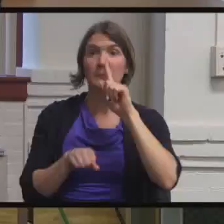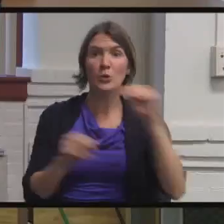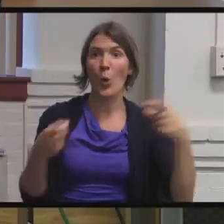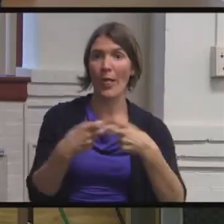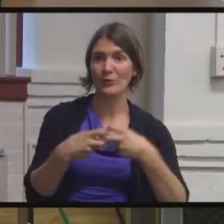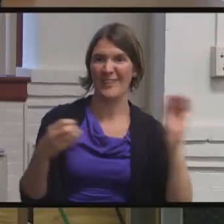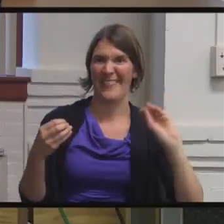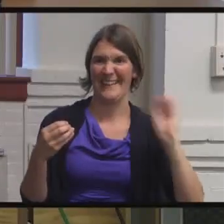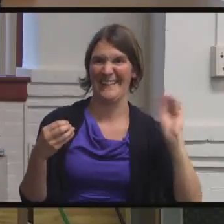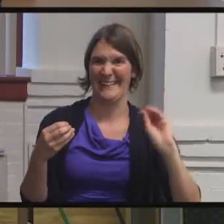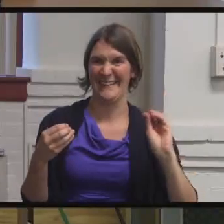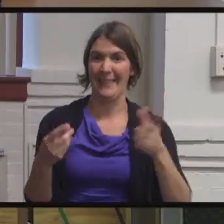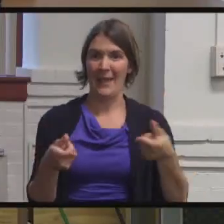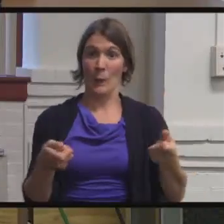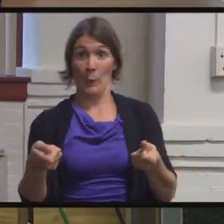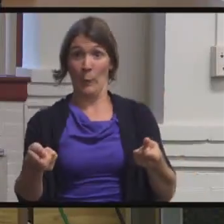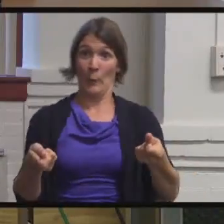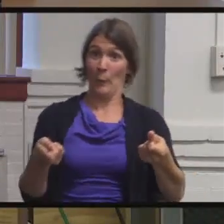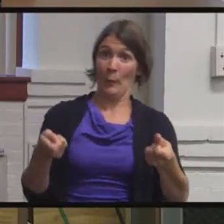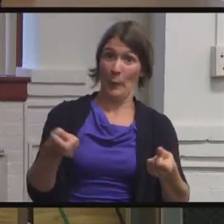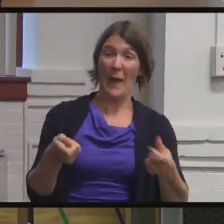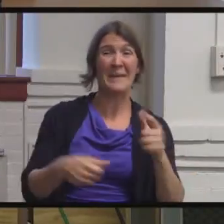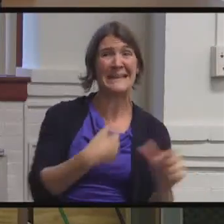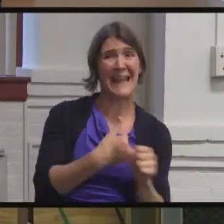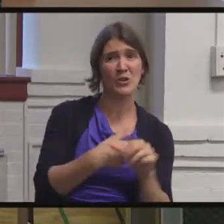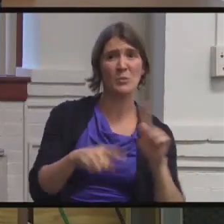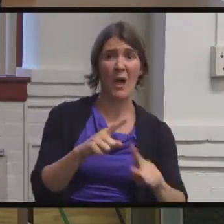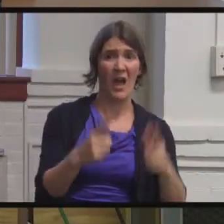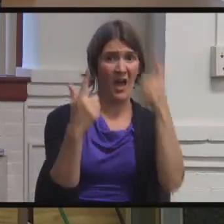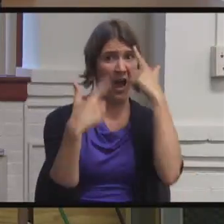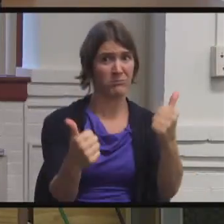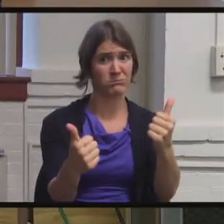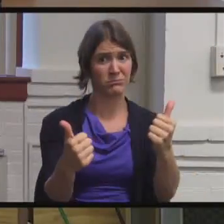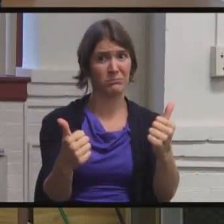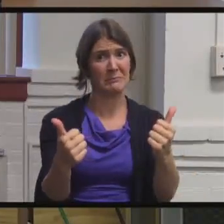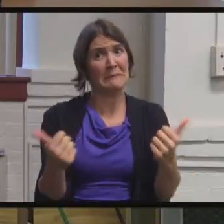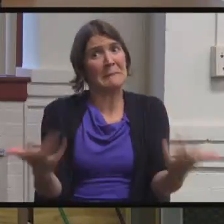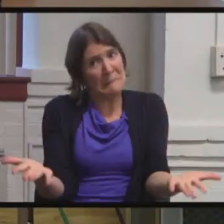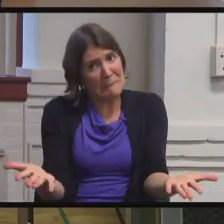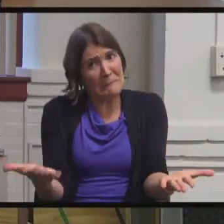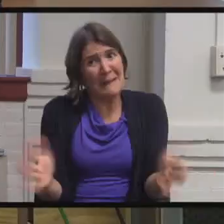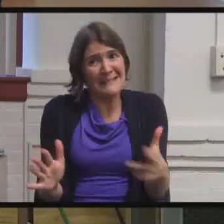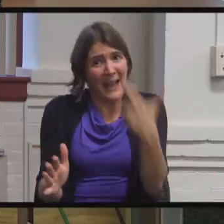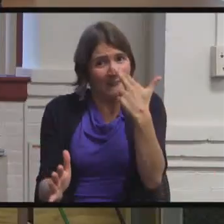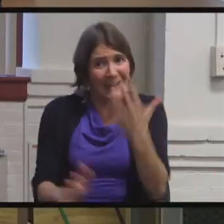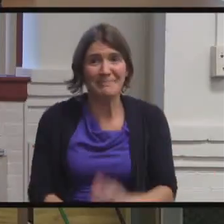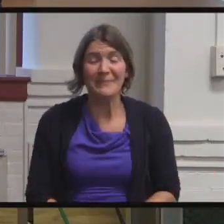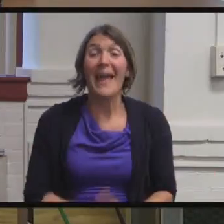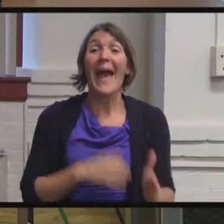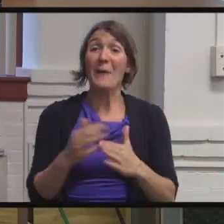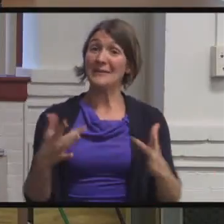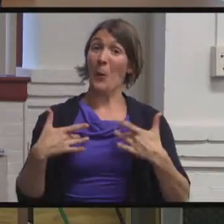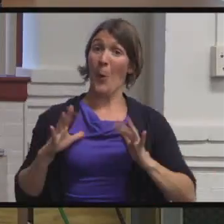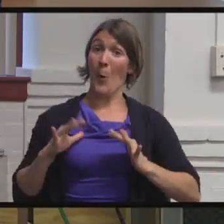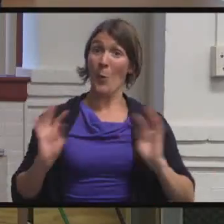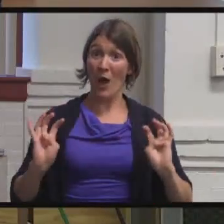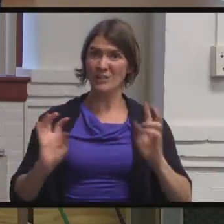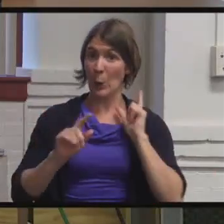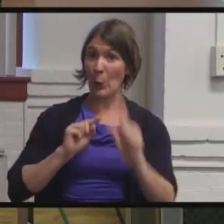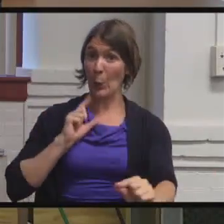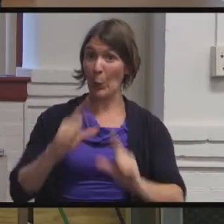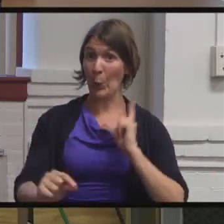them at their own peril. No, usually it's no injuries. It's quite exciting, and